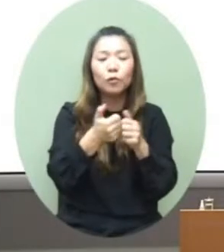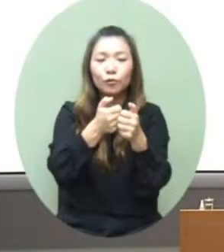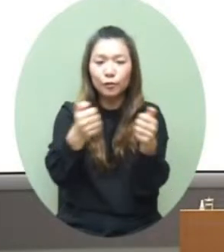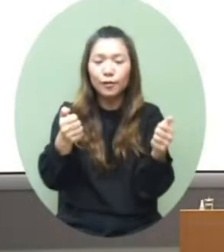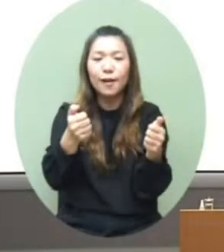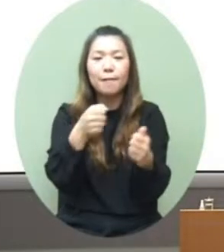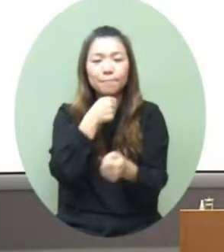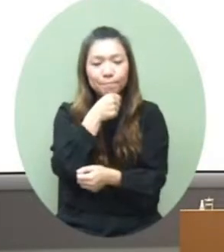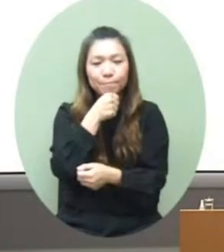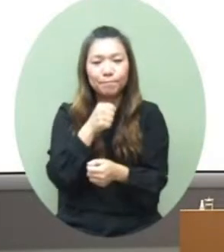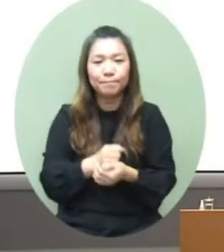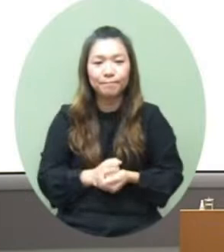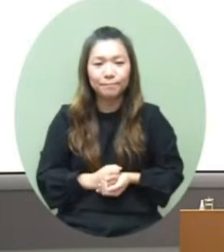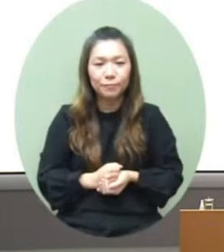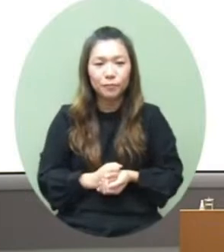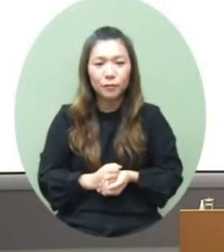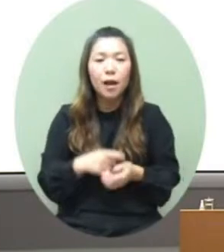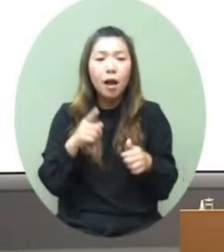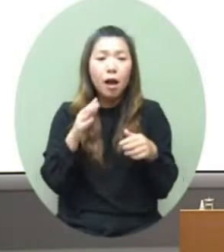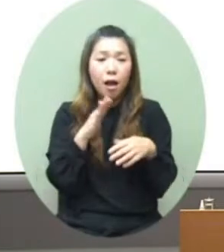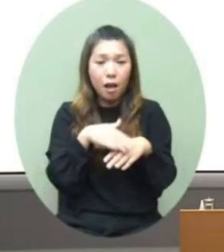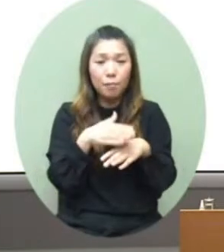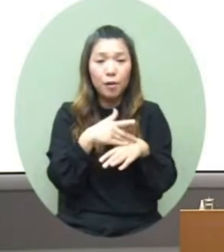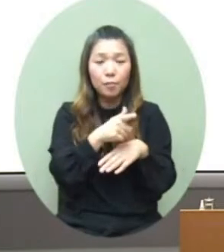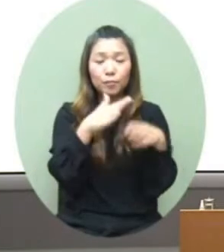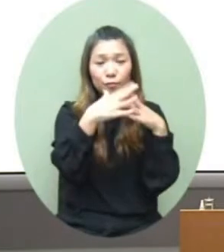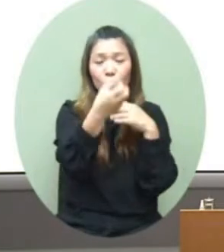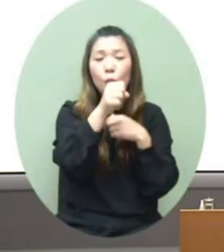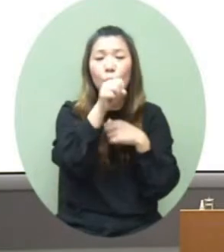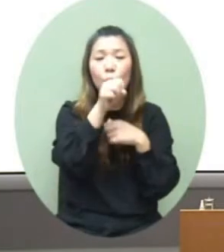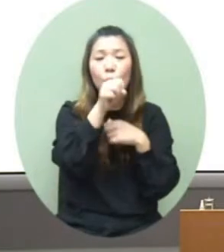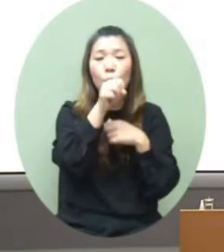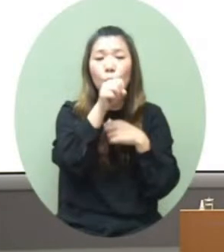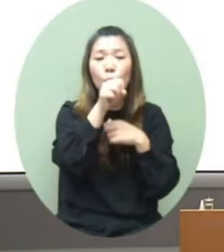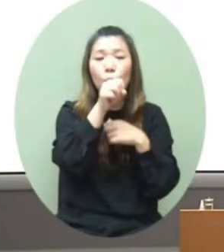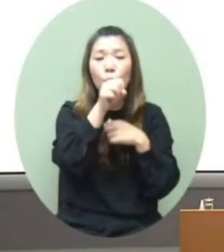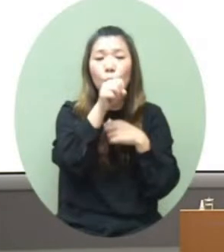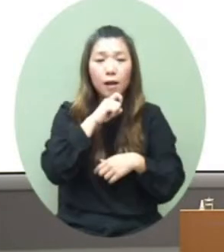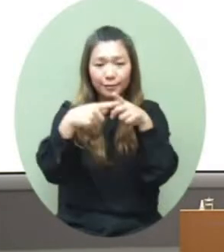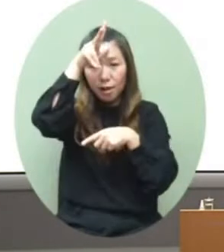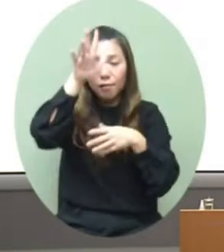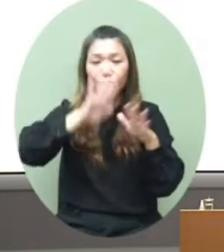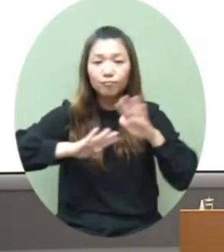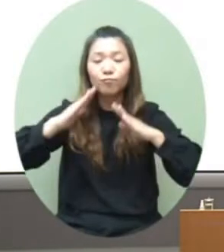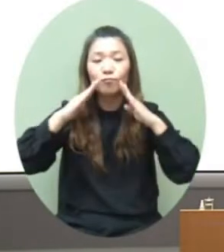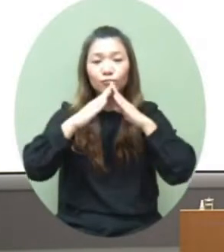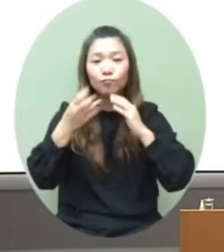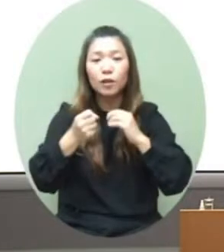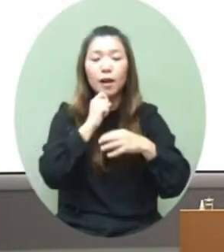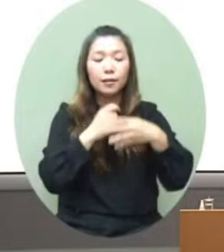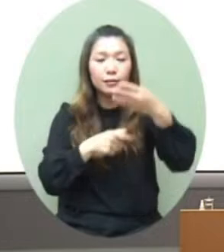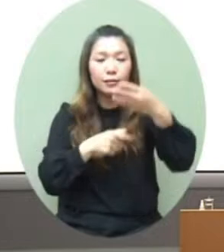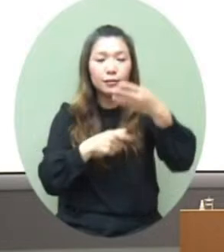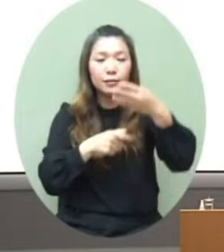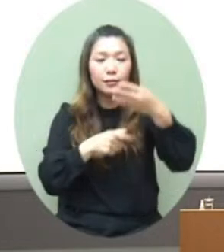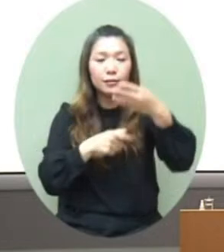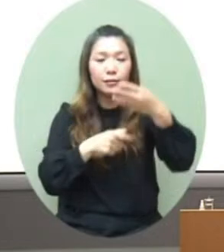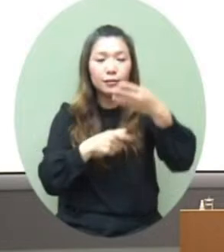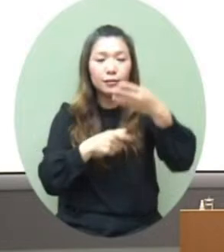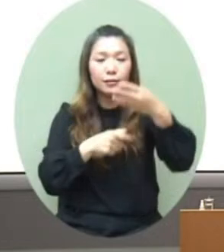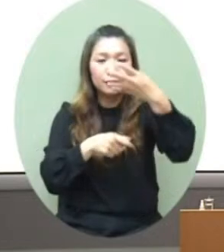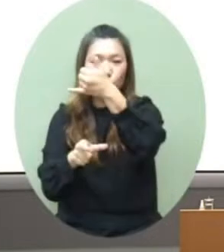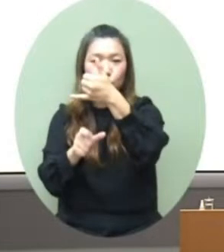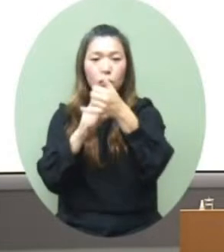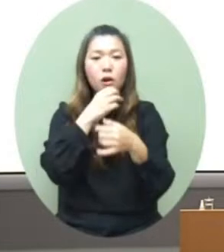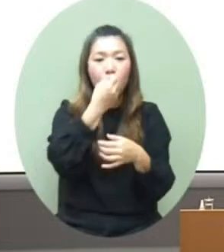details. Thank you, FS. Friends of the media, good afternoon. Now, as the Financial Secretary just mentioned, between